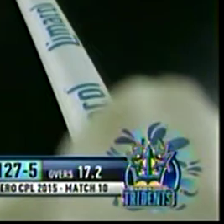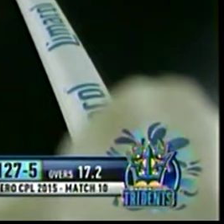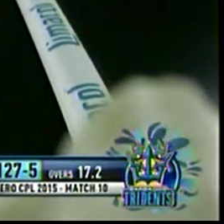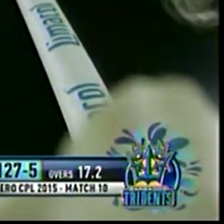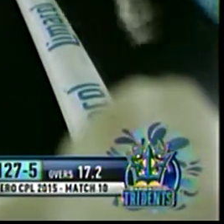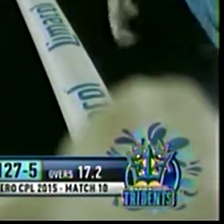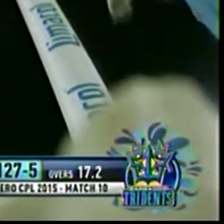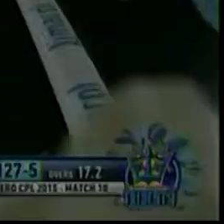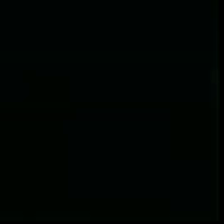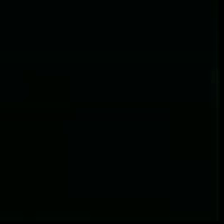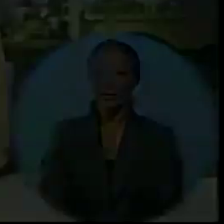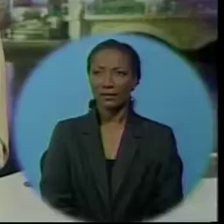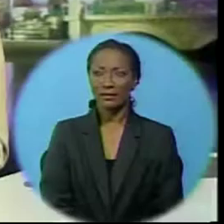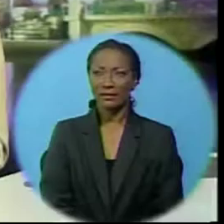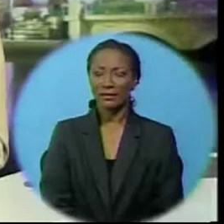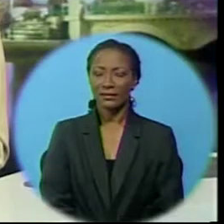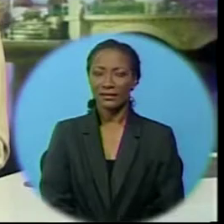get 2.